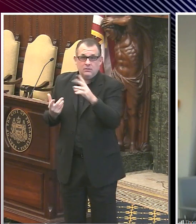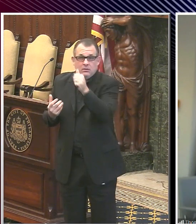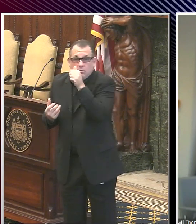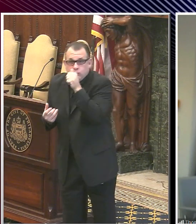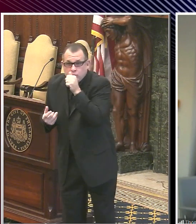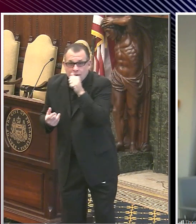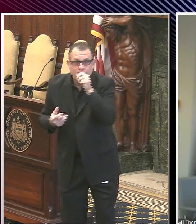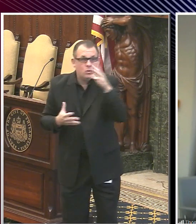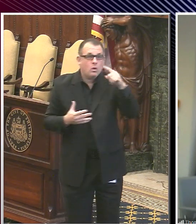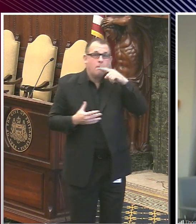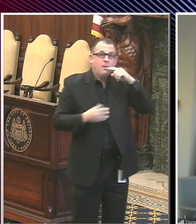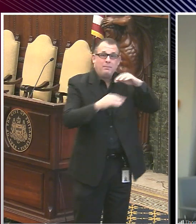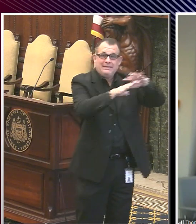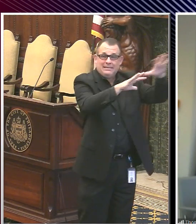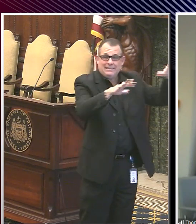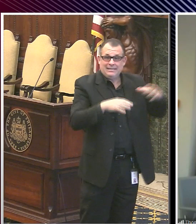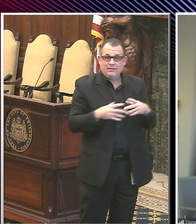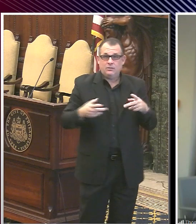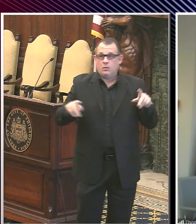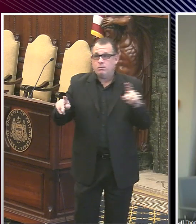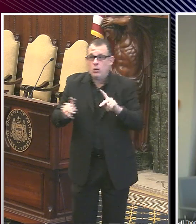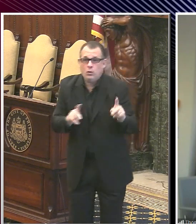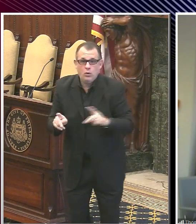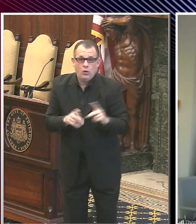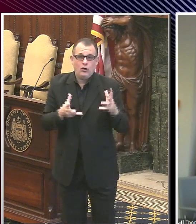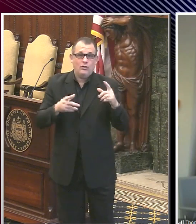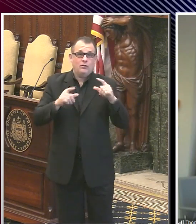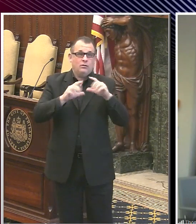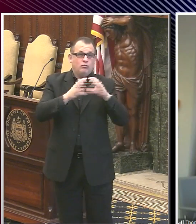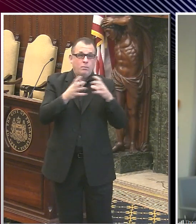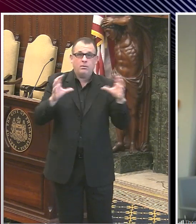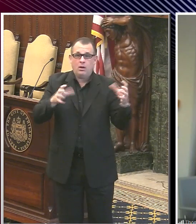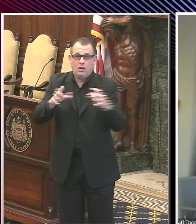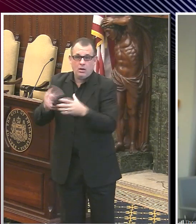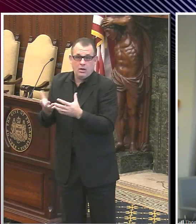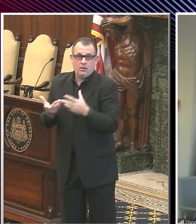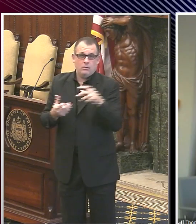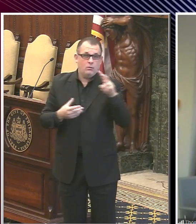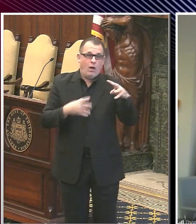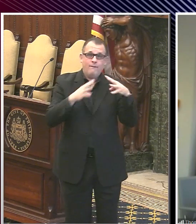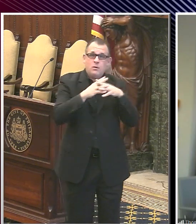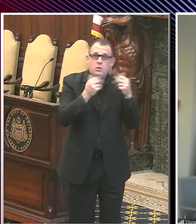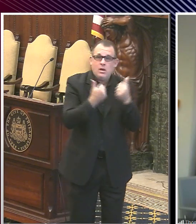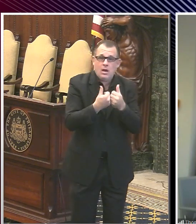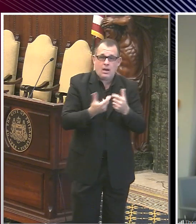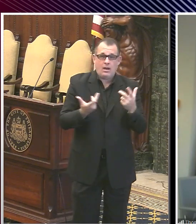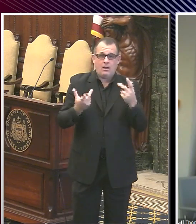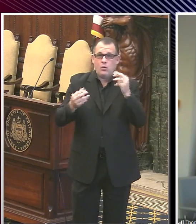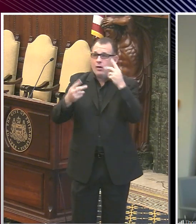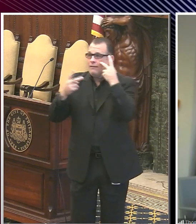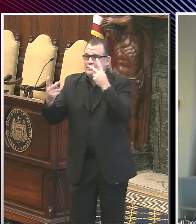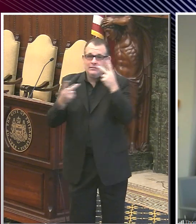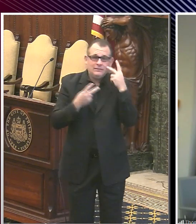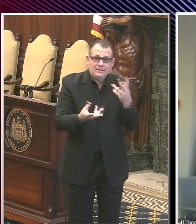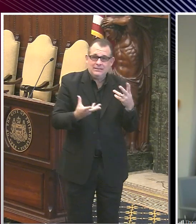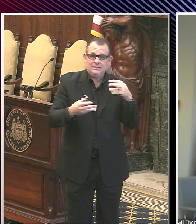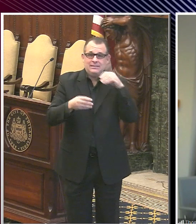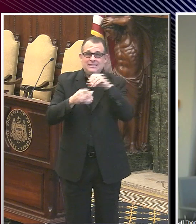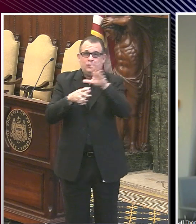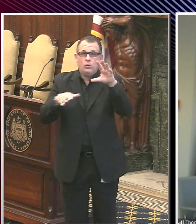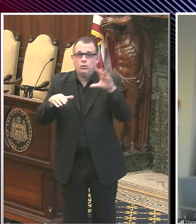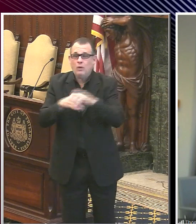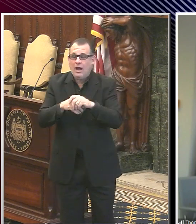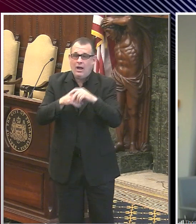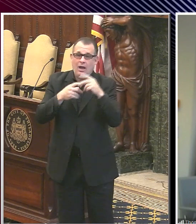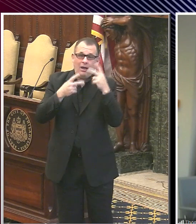It means no indoor parties, group meals, football watching groups, no visiting between households, no indoor weddings, funerals, baby